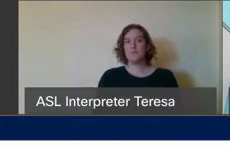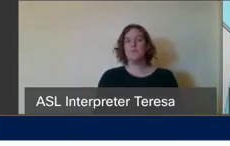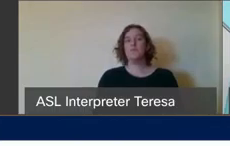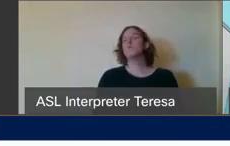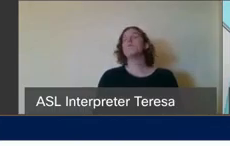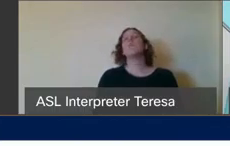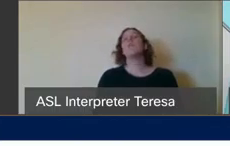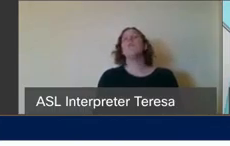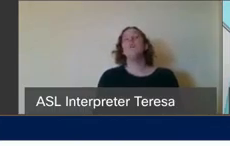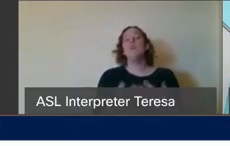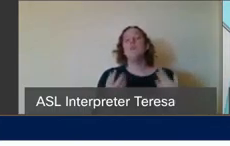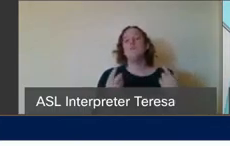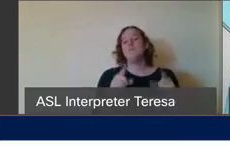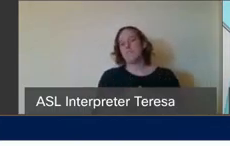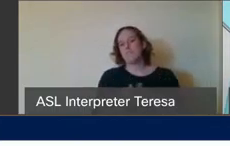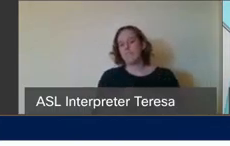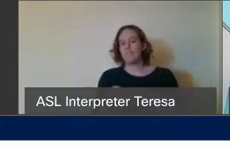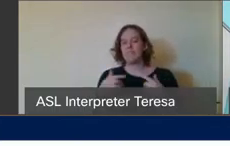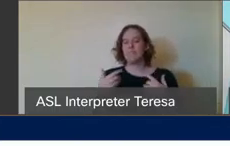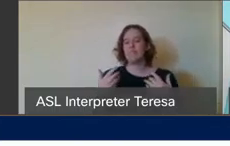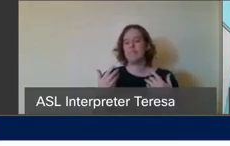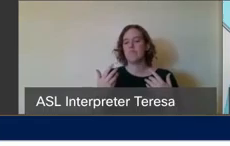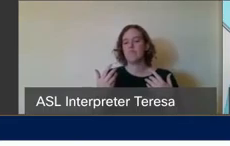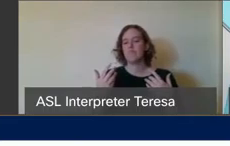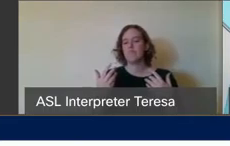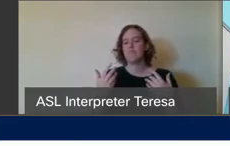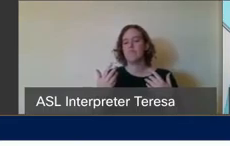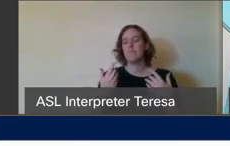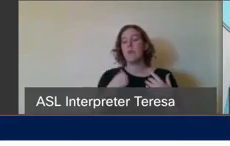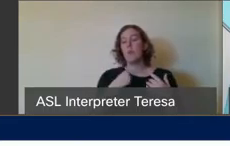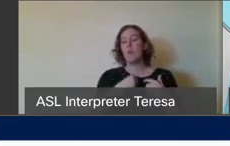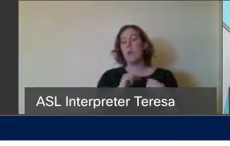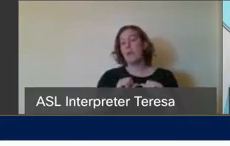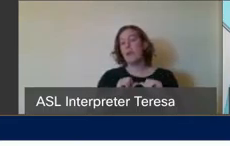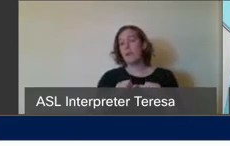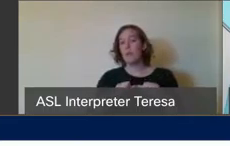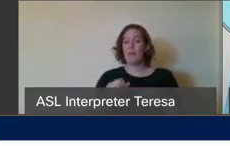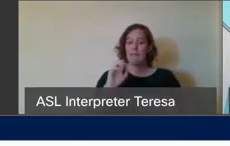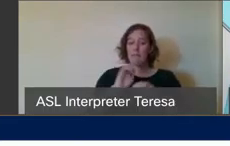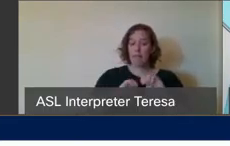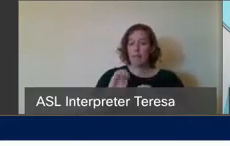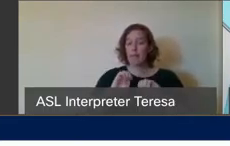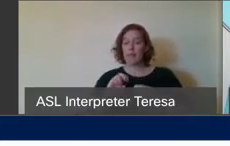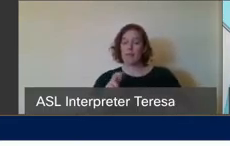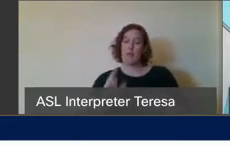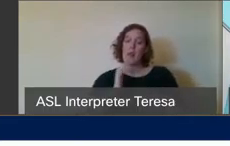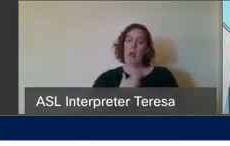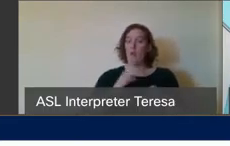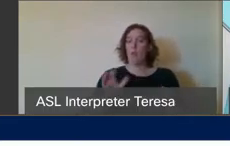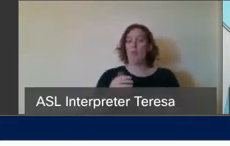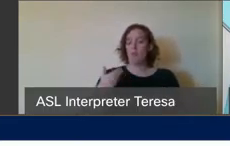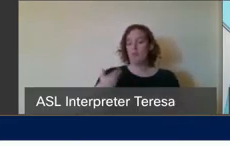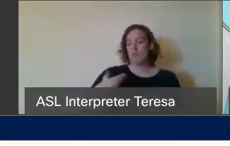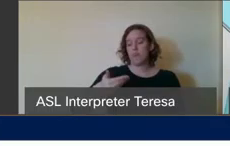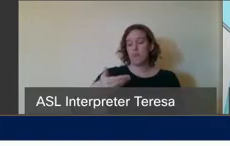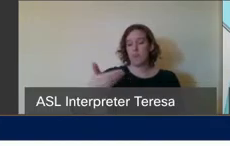In addition to that, we continue to evaluate performance regularly,